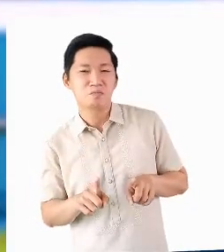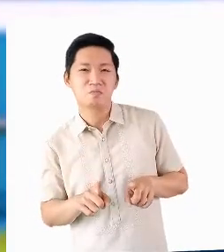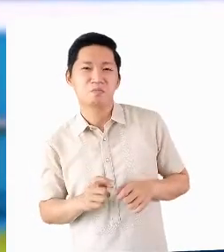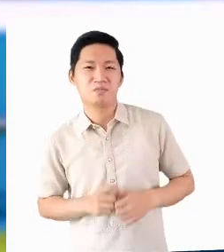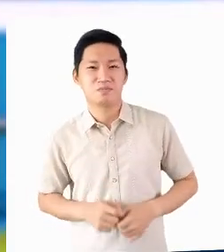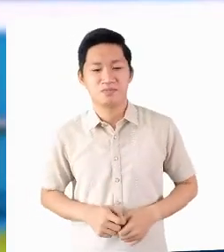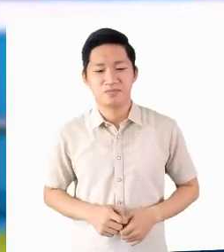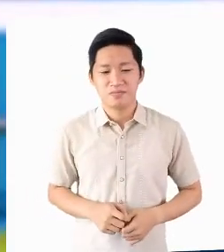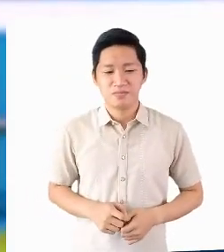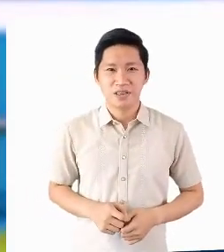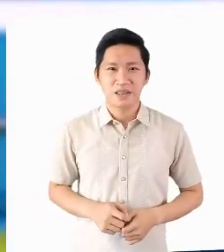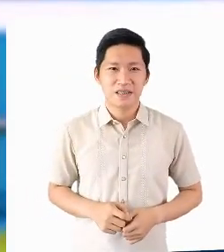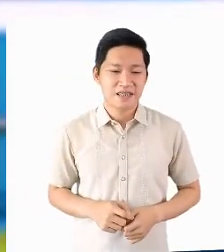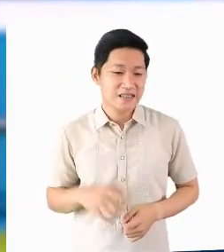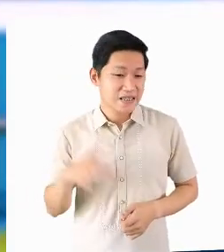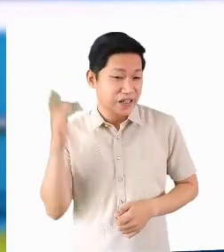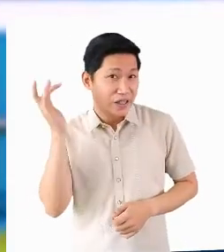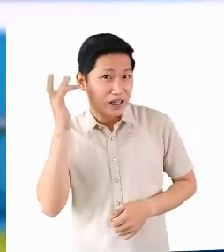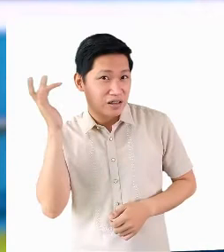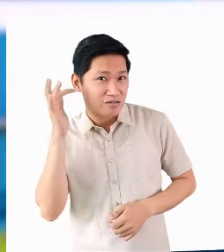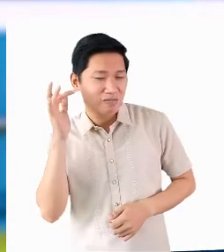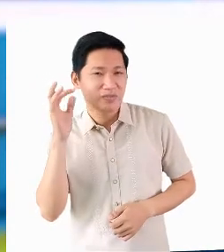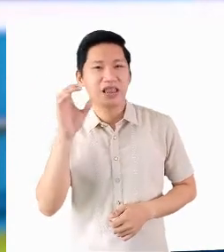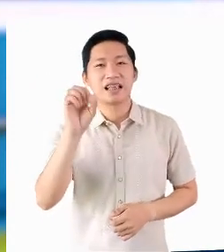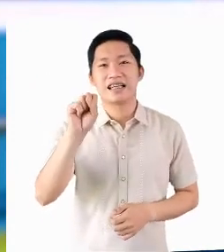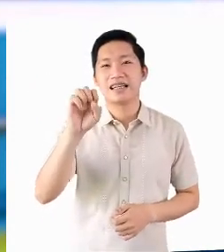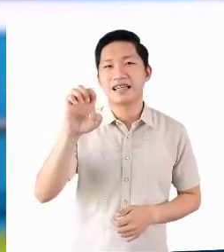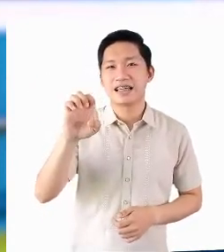The third kind of noise is semantic.